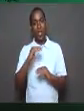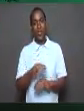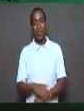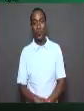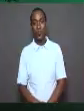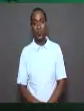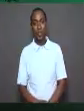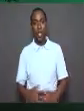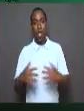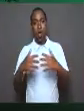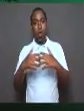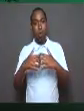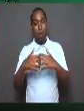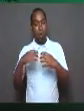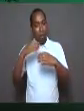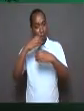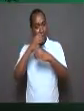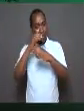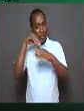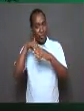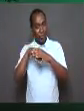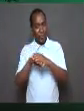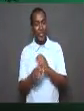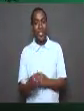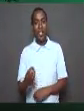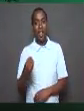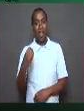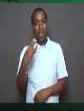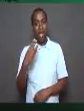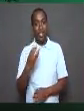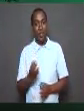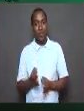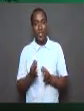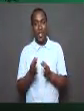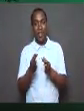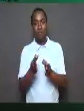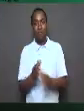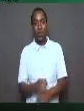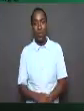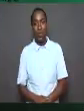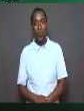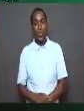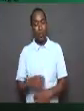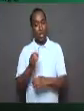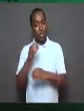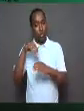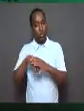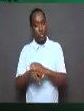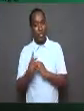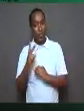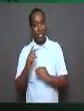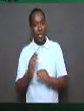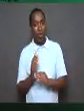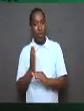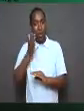In a compound microscope, the light passes through the specimen and